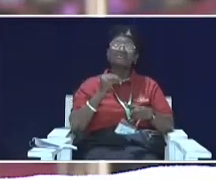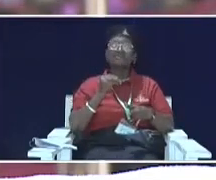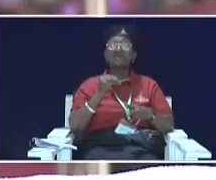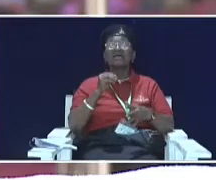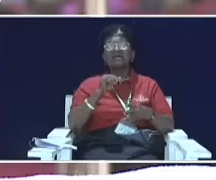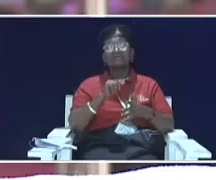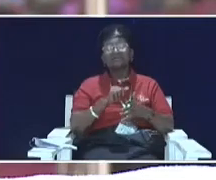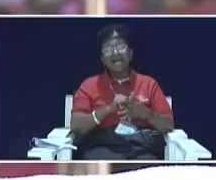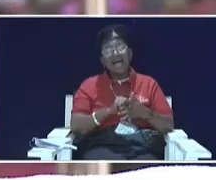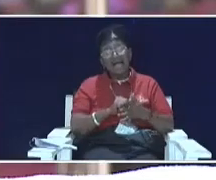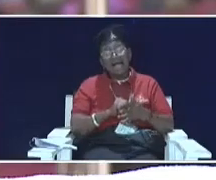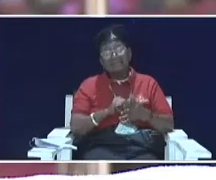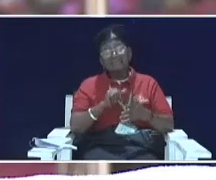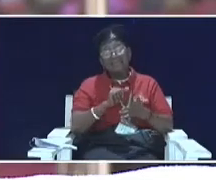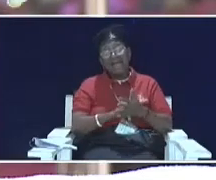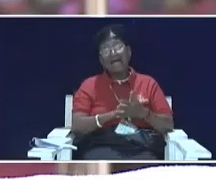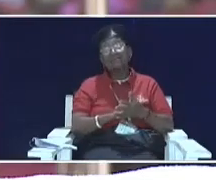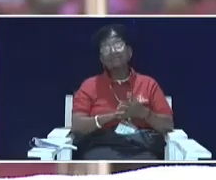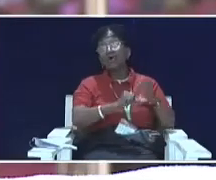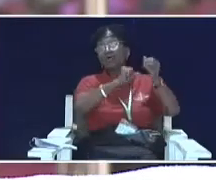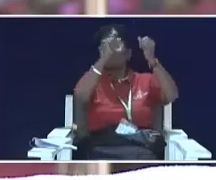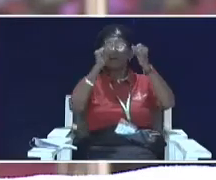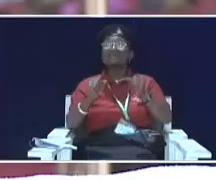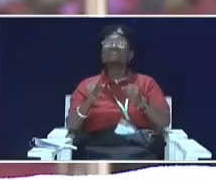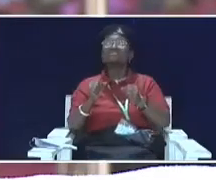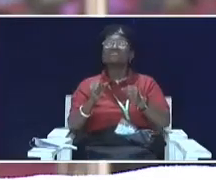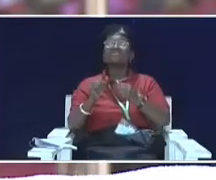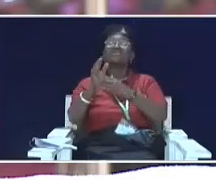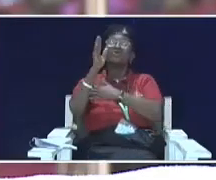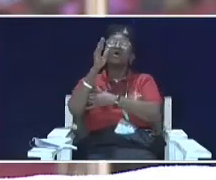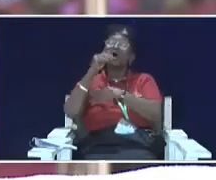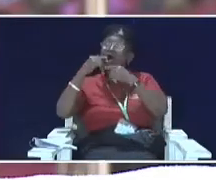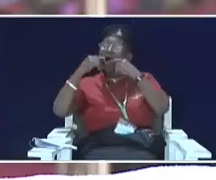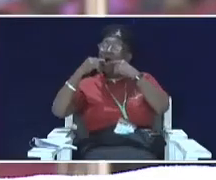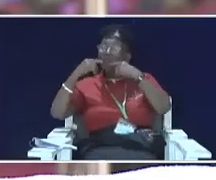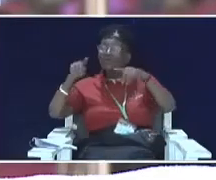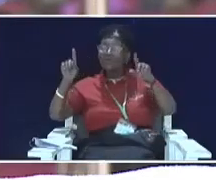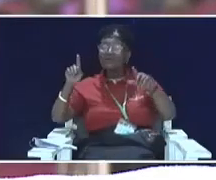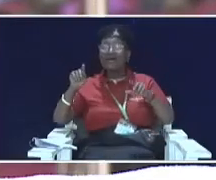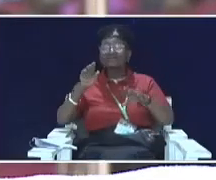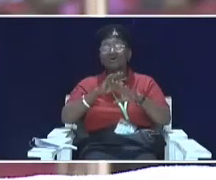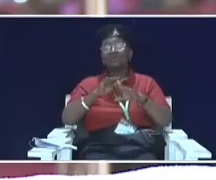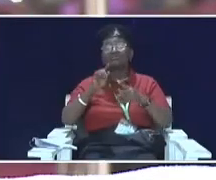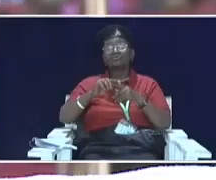that the Almighty God could now say to him in verse 8,